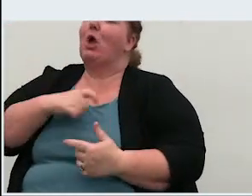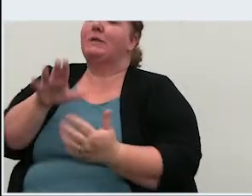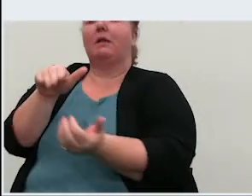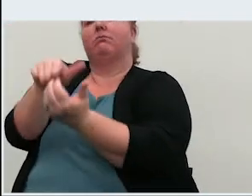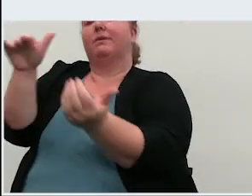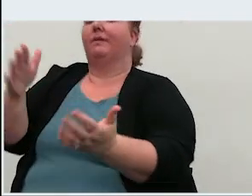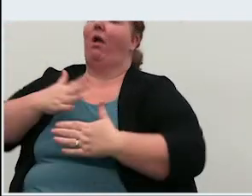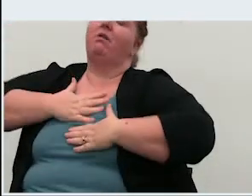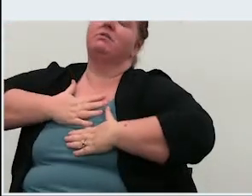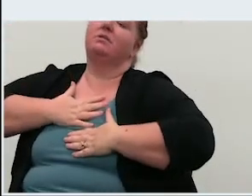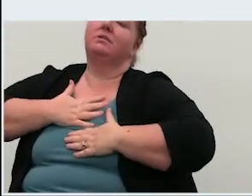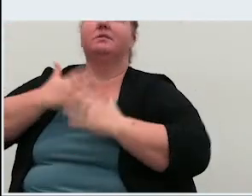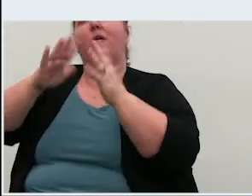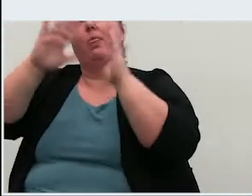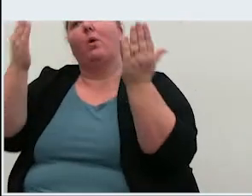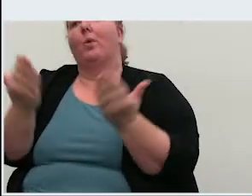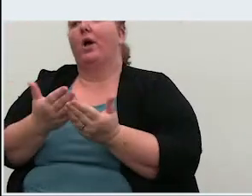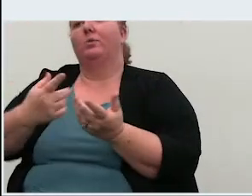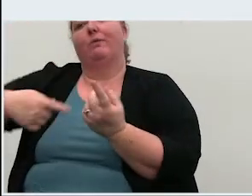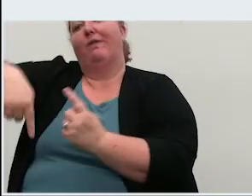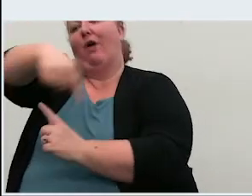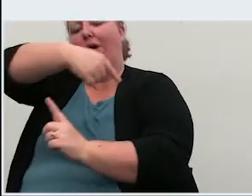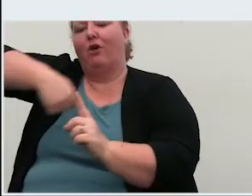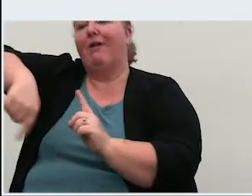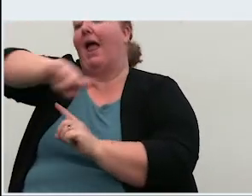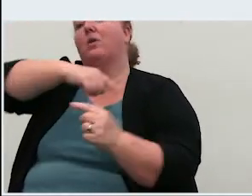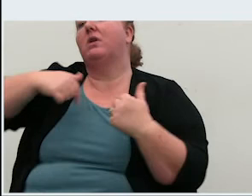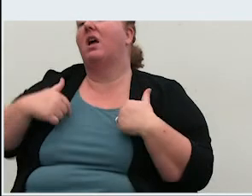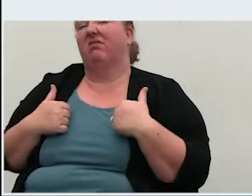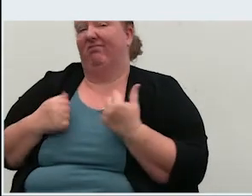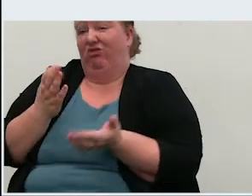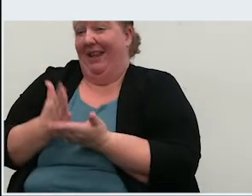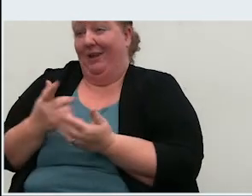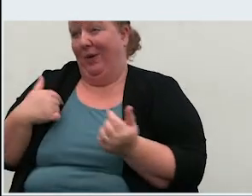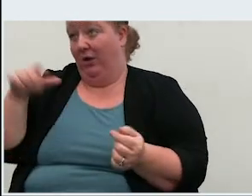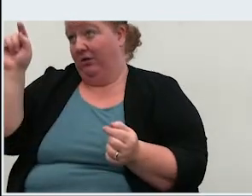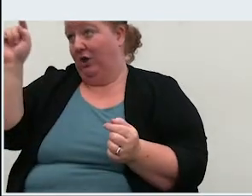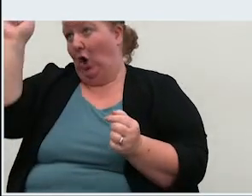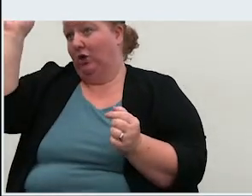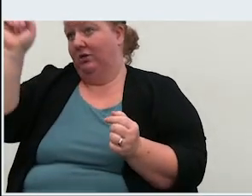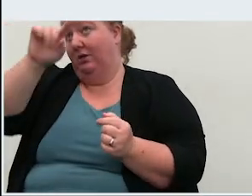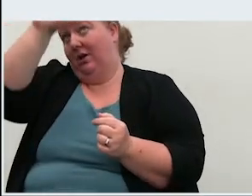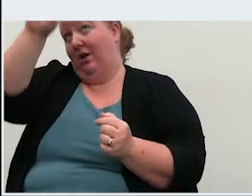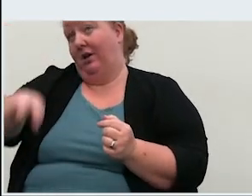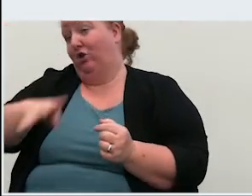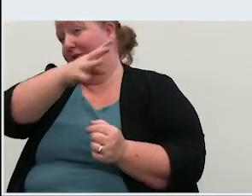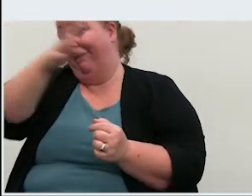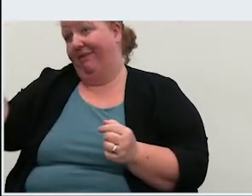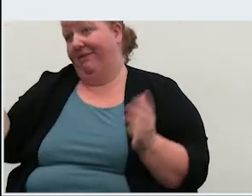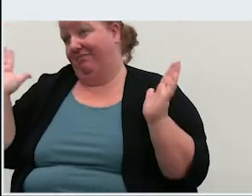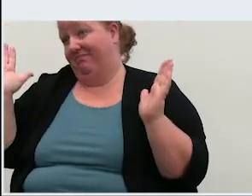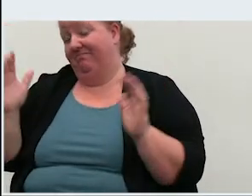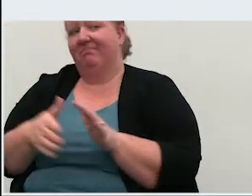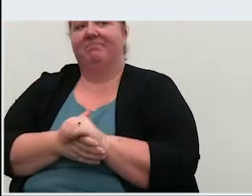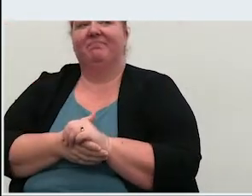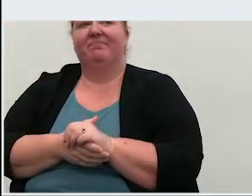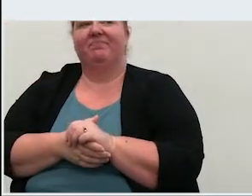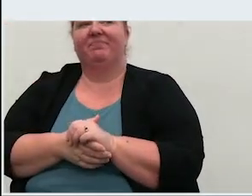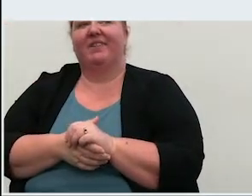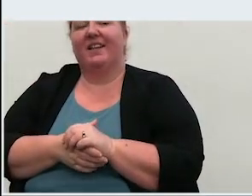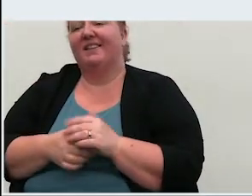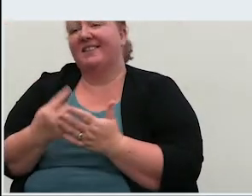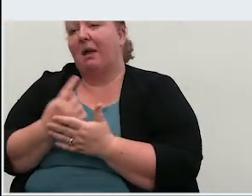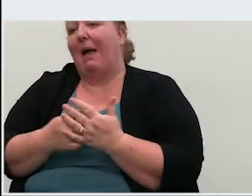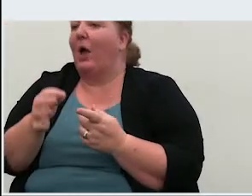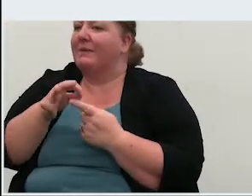us, and so the whole world will revolve around us. And in reality, we are just a little dot on somebody's graph, and that's as